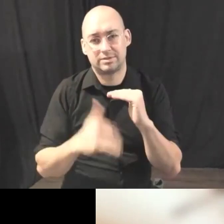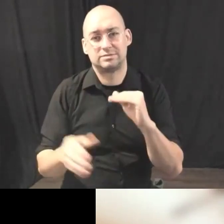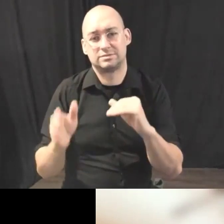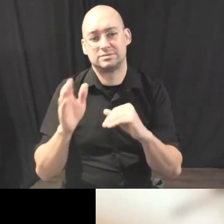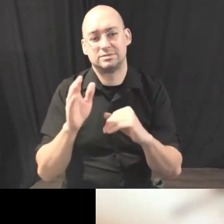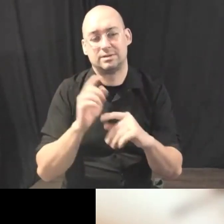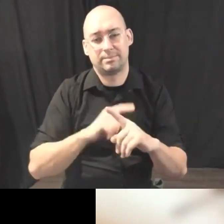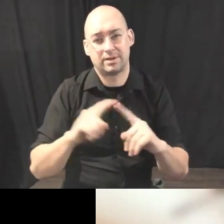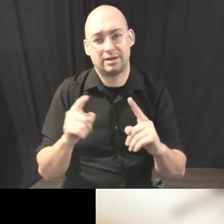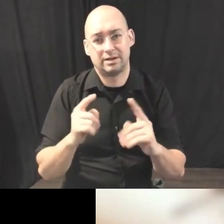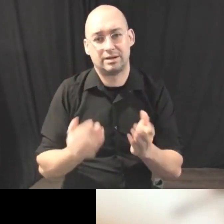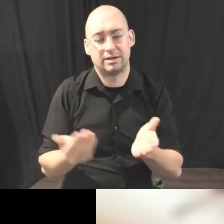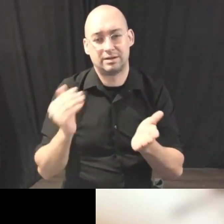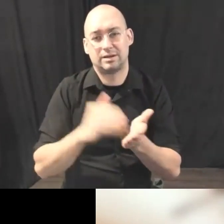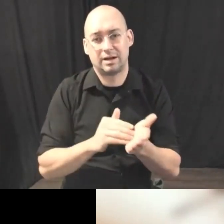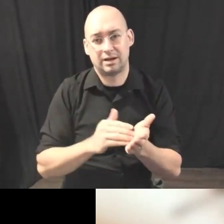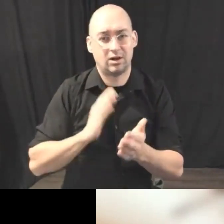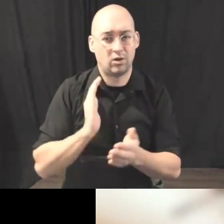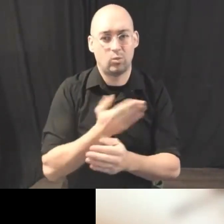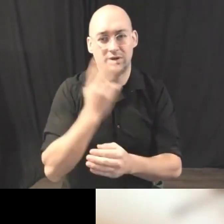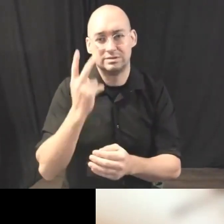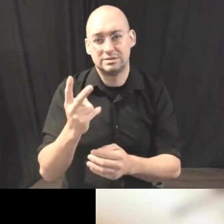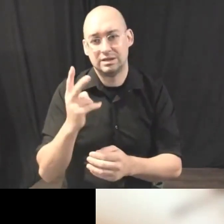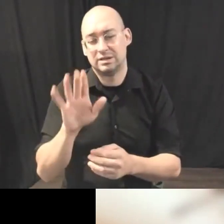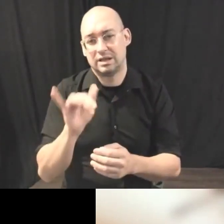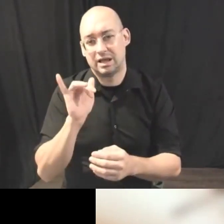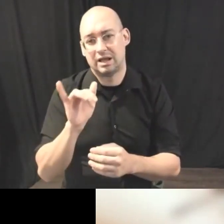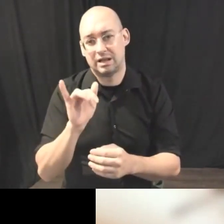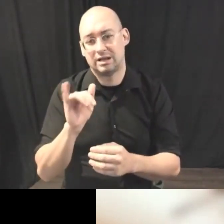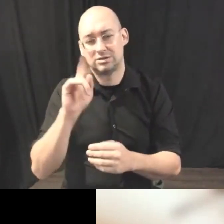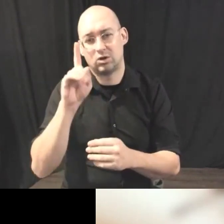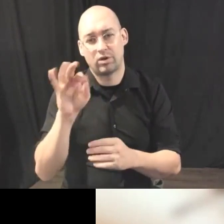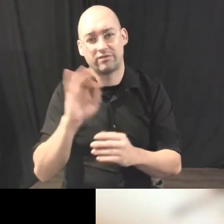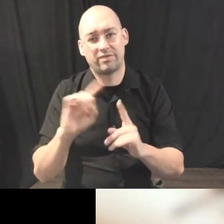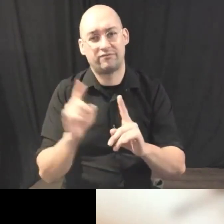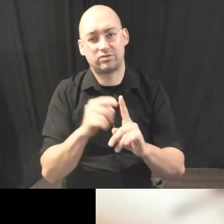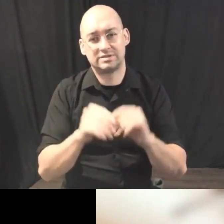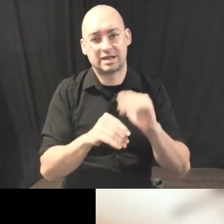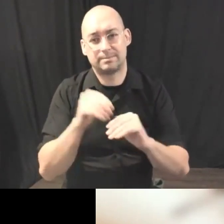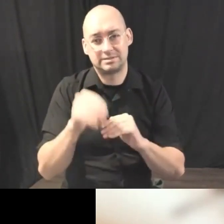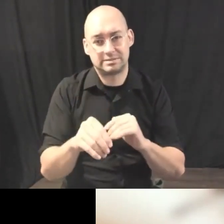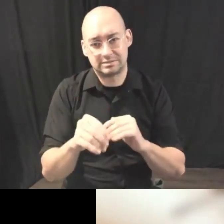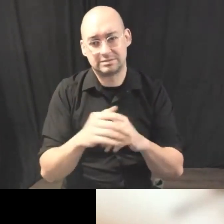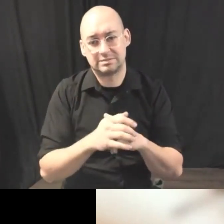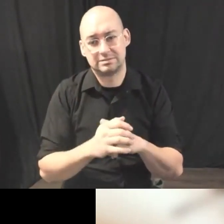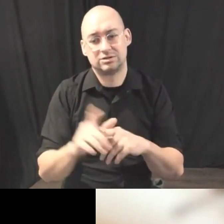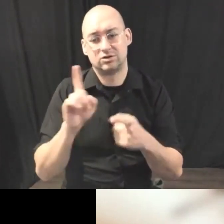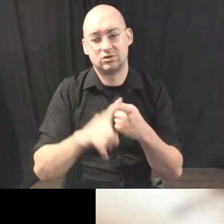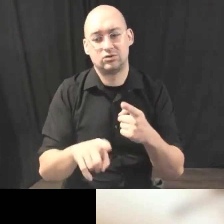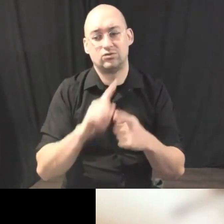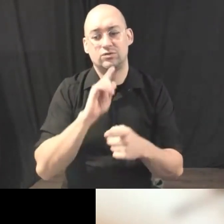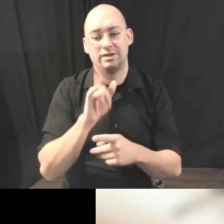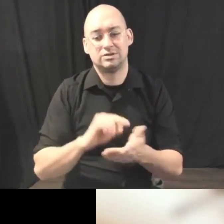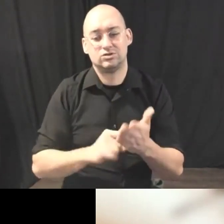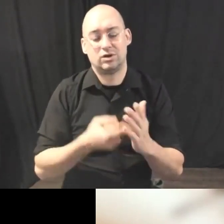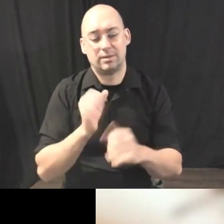but again, we see that as being one of the first steps to really starting to make